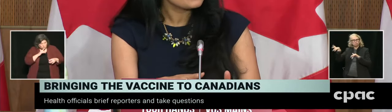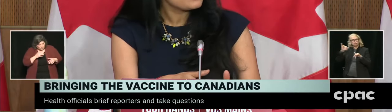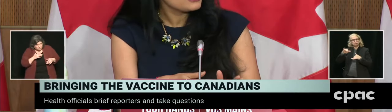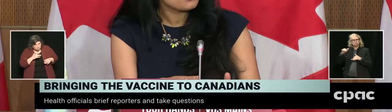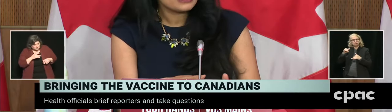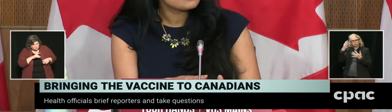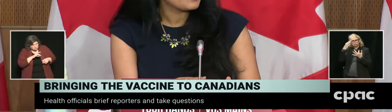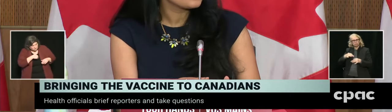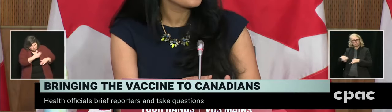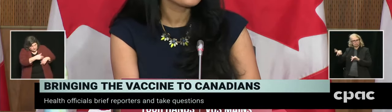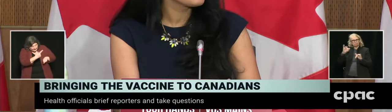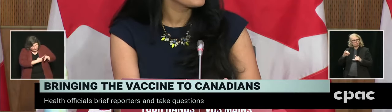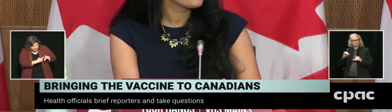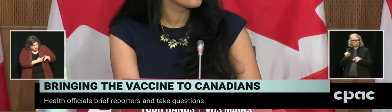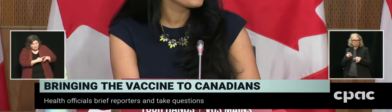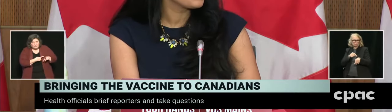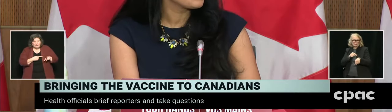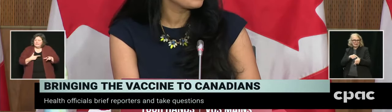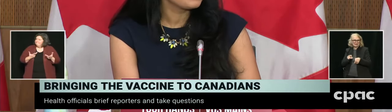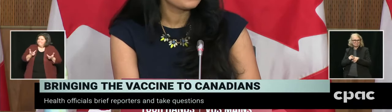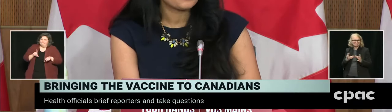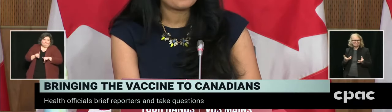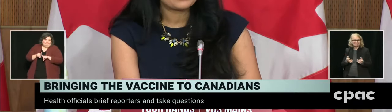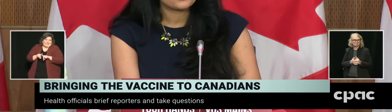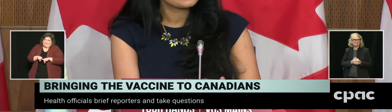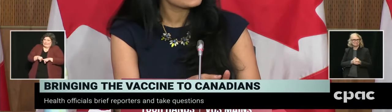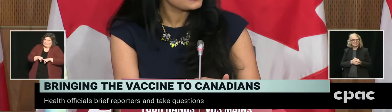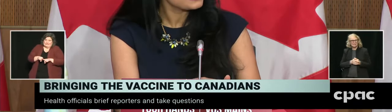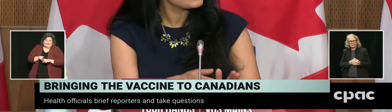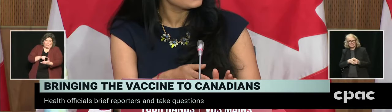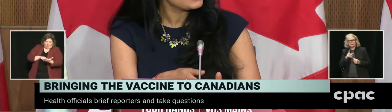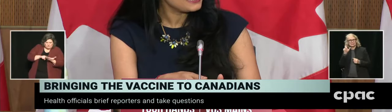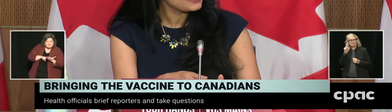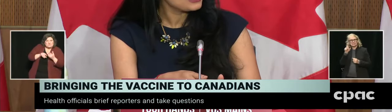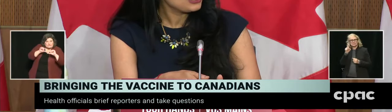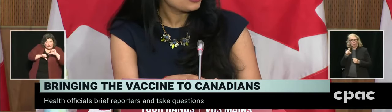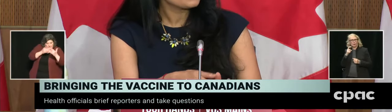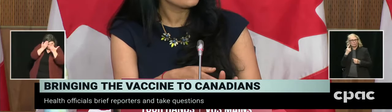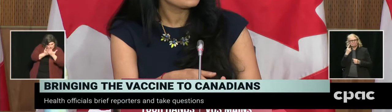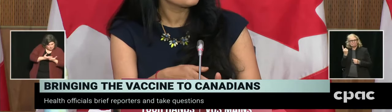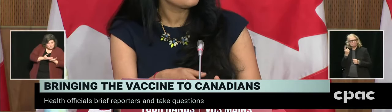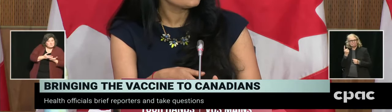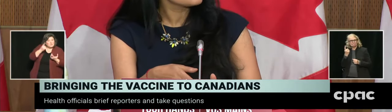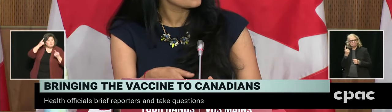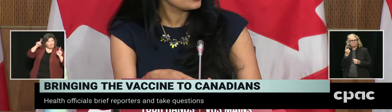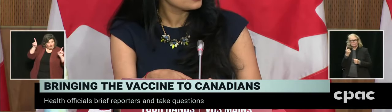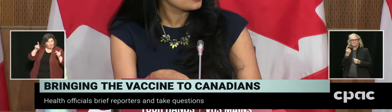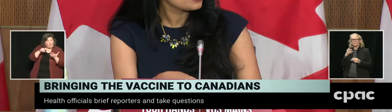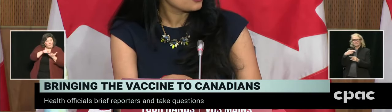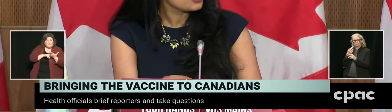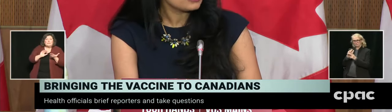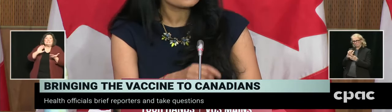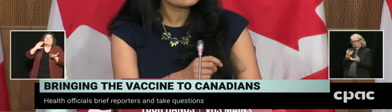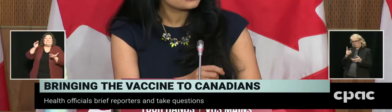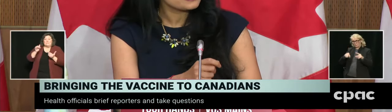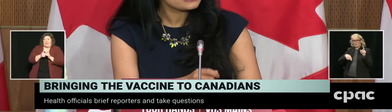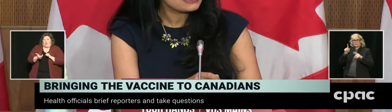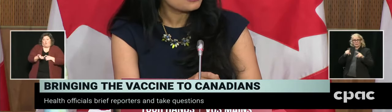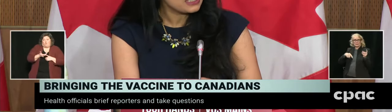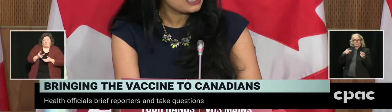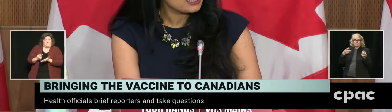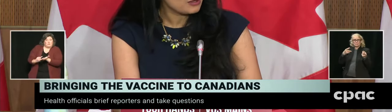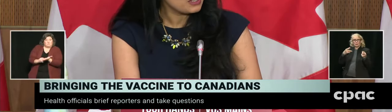yeah, I mean, I think it really depends on it's of course, it's all based on the science and the data, but the way that the review is going currently, we're still